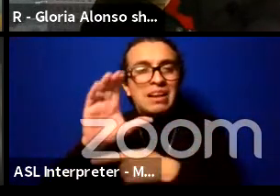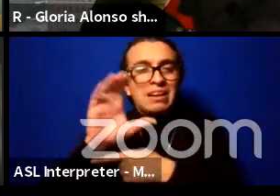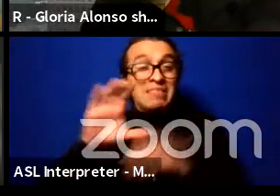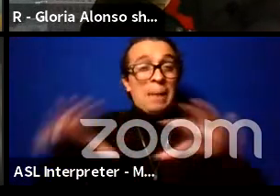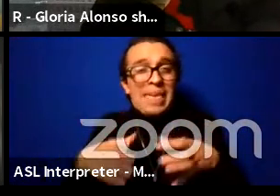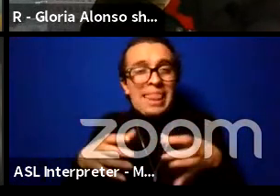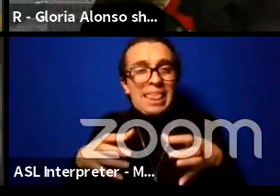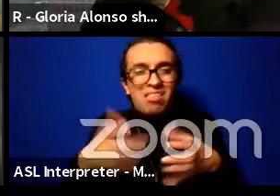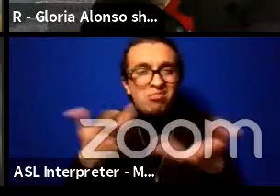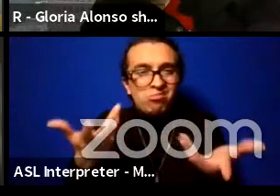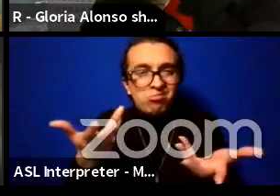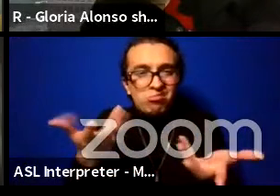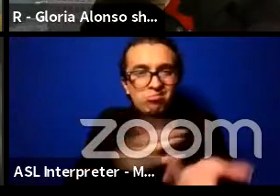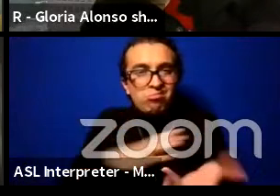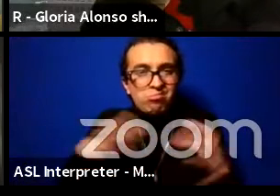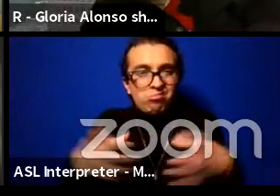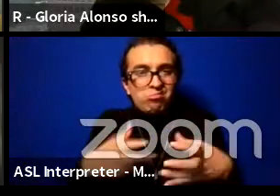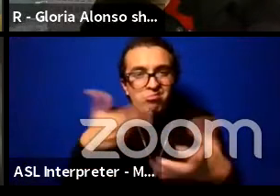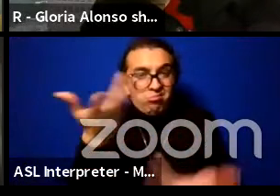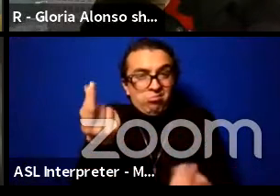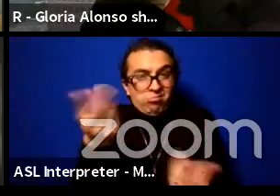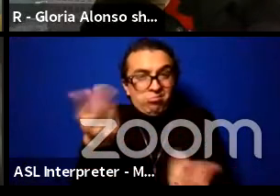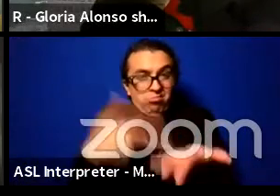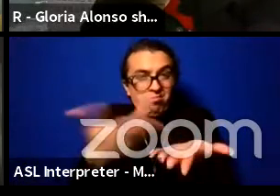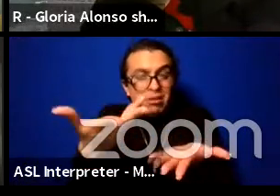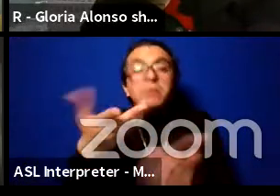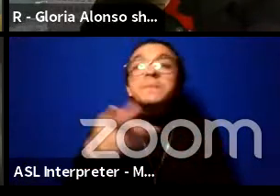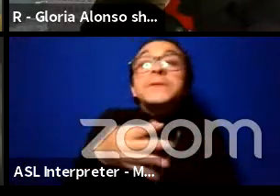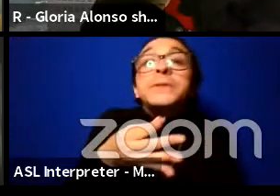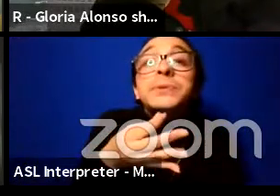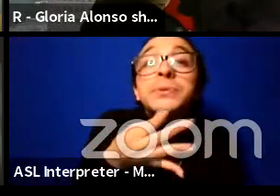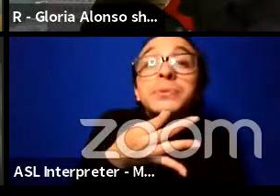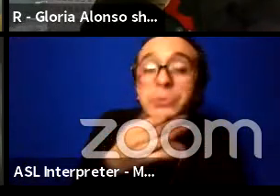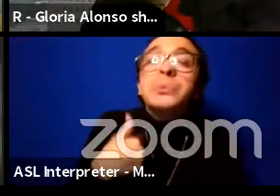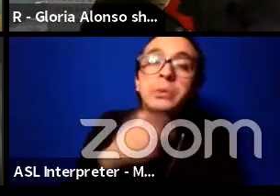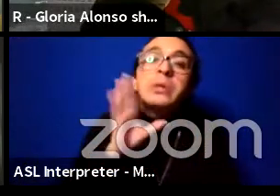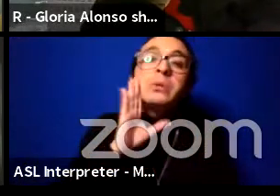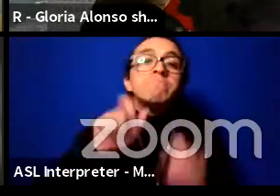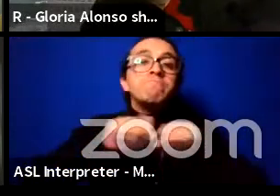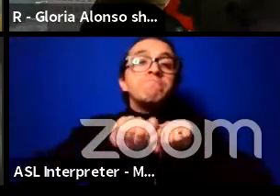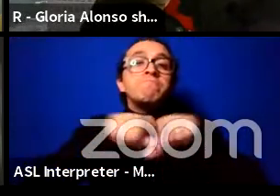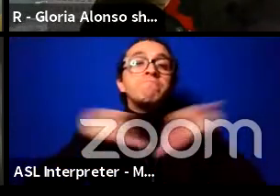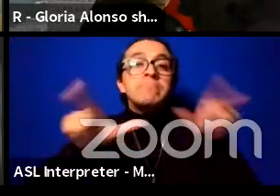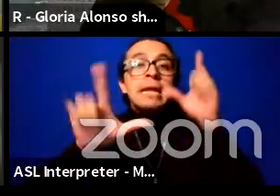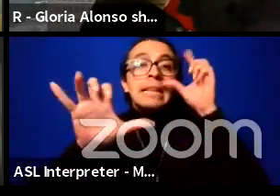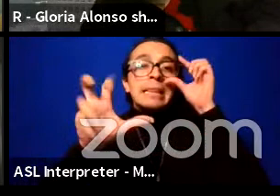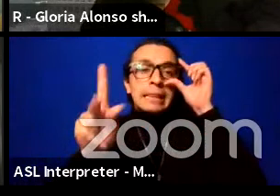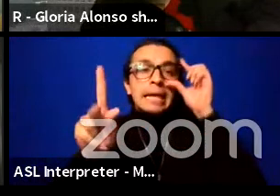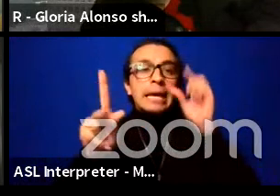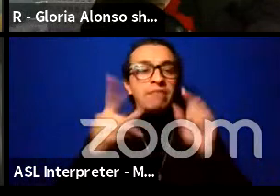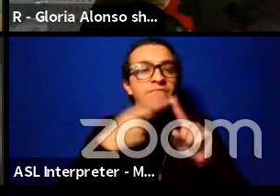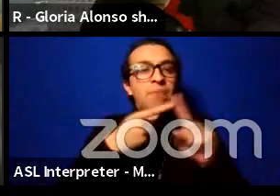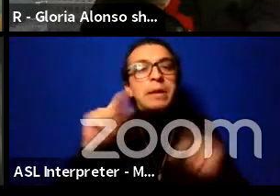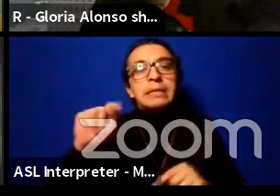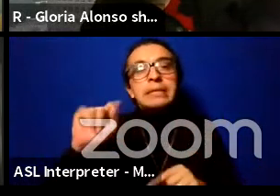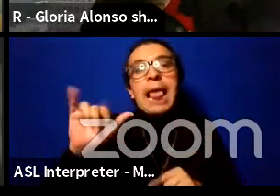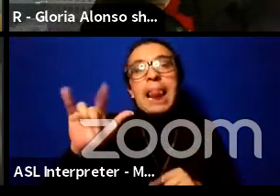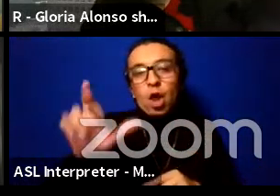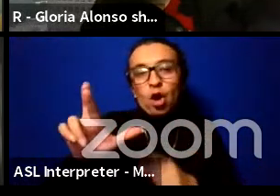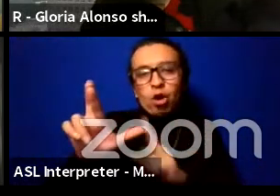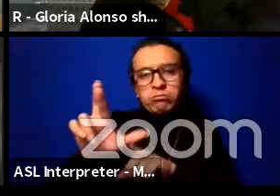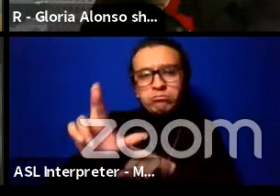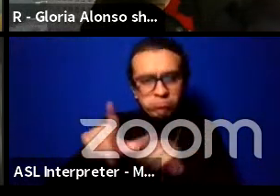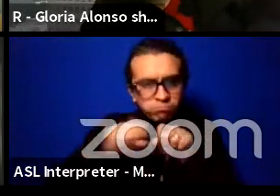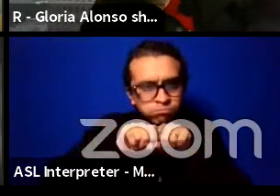so shortly we'll be sending out some links to some handouts that Taylor shared. And so those links will be used